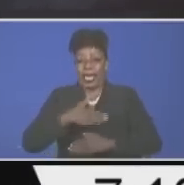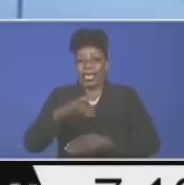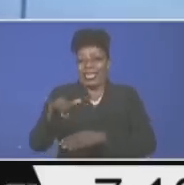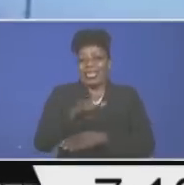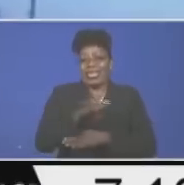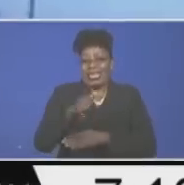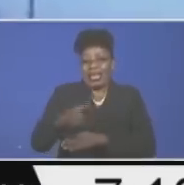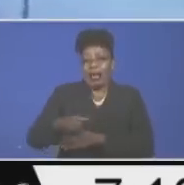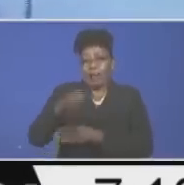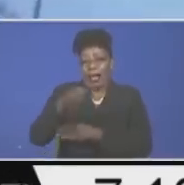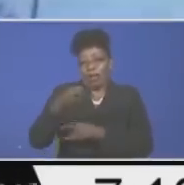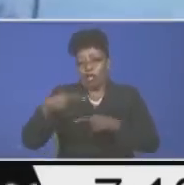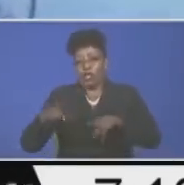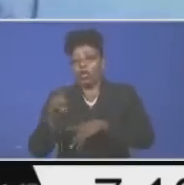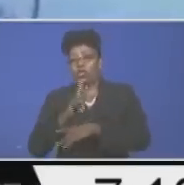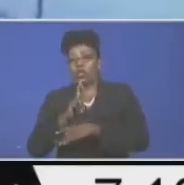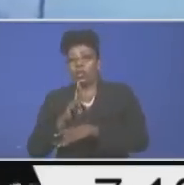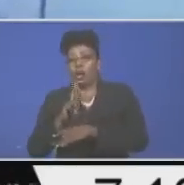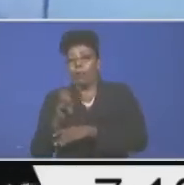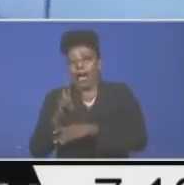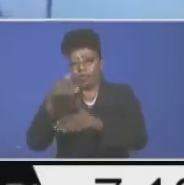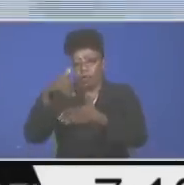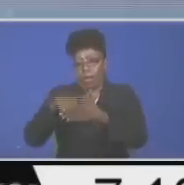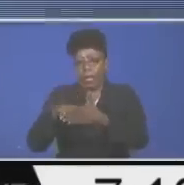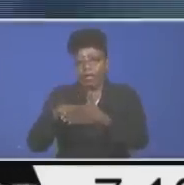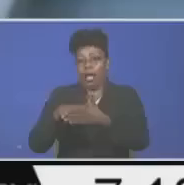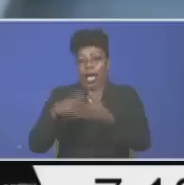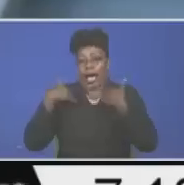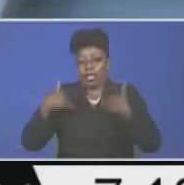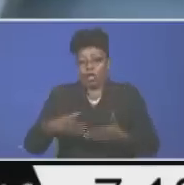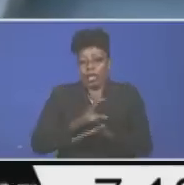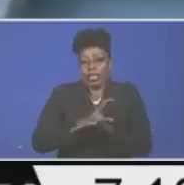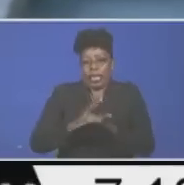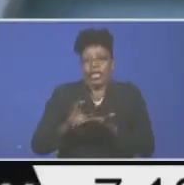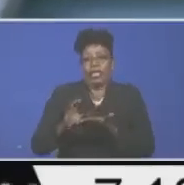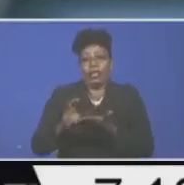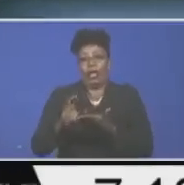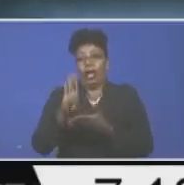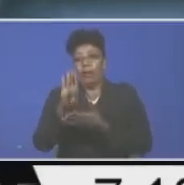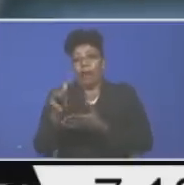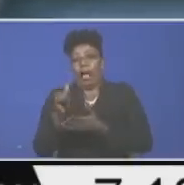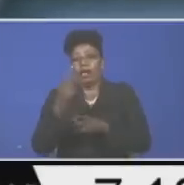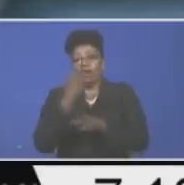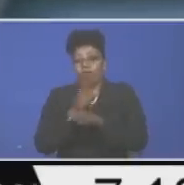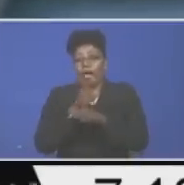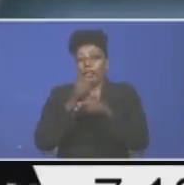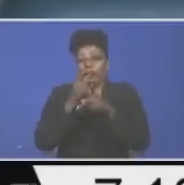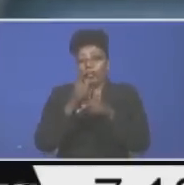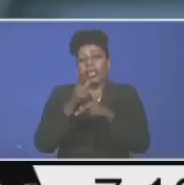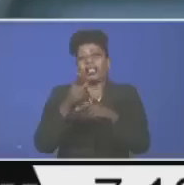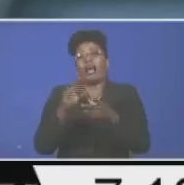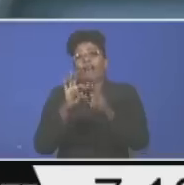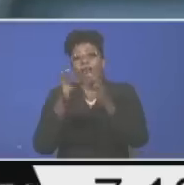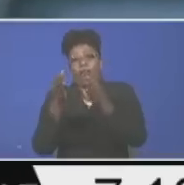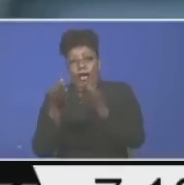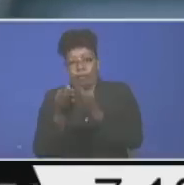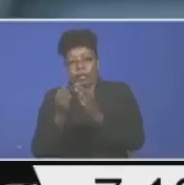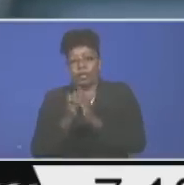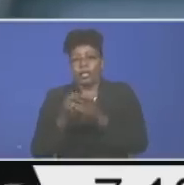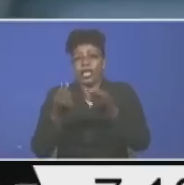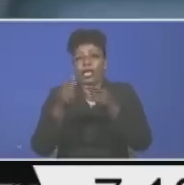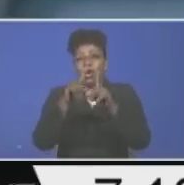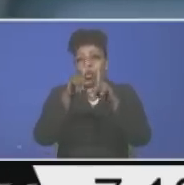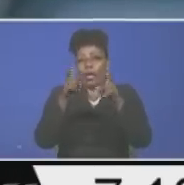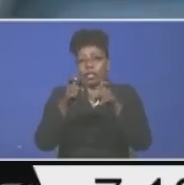to relieve himself, and his clothes are cleaned by loved ones. When asked what happened to his right eye, he said that he started having problems with